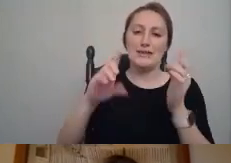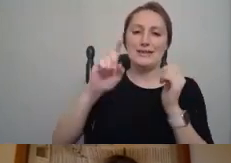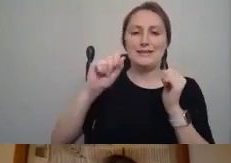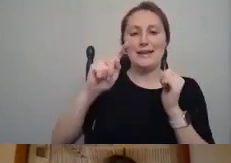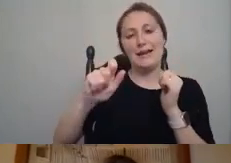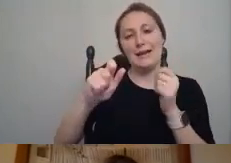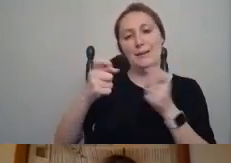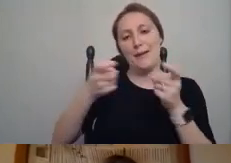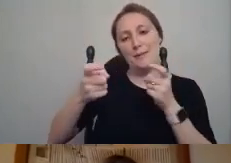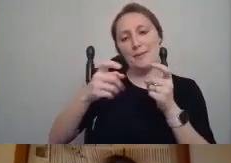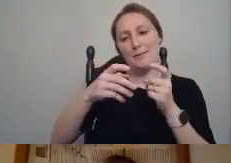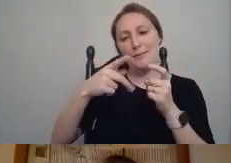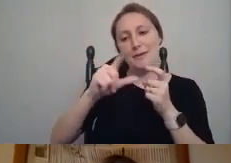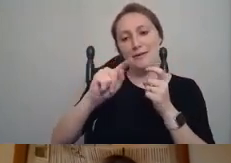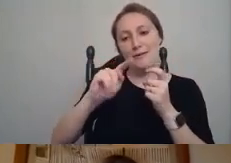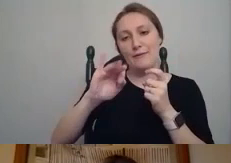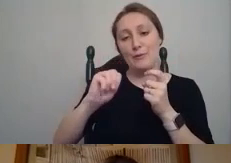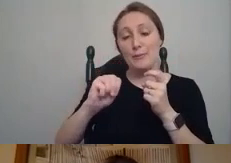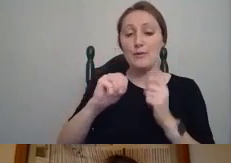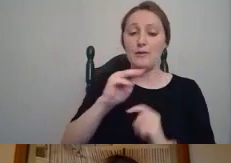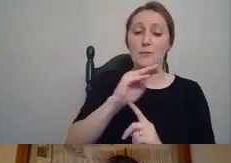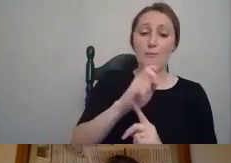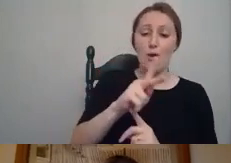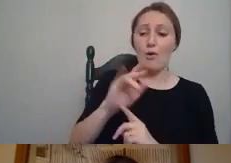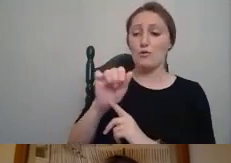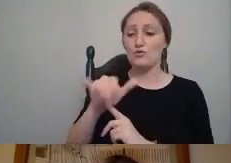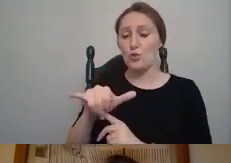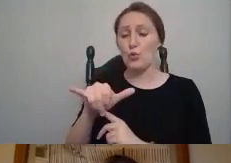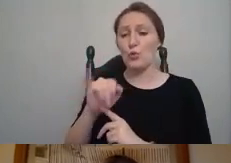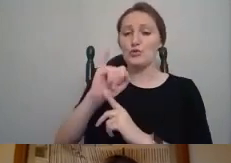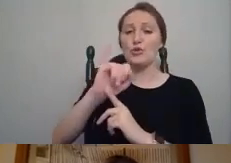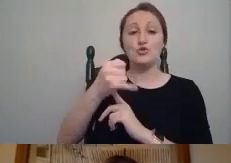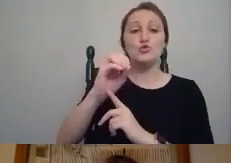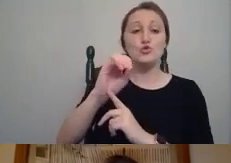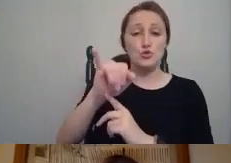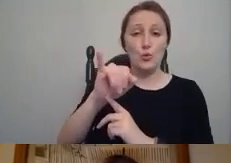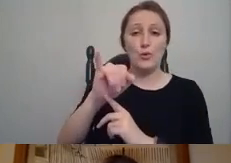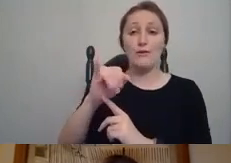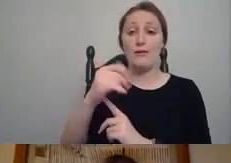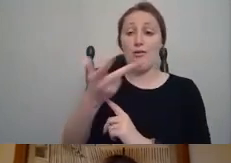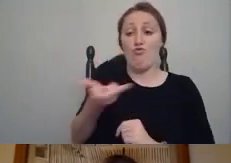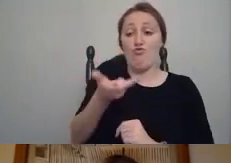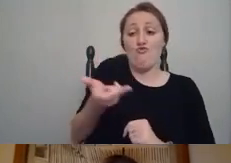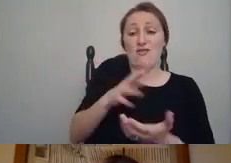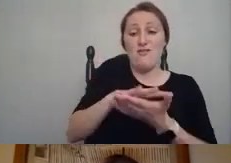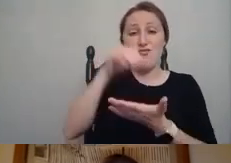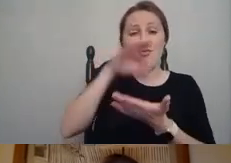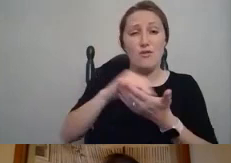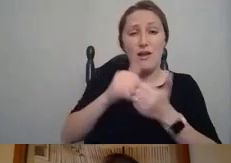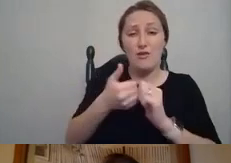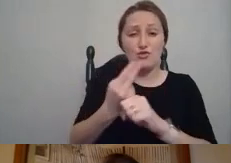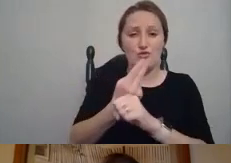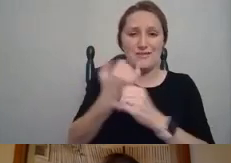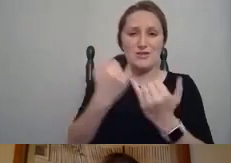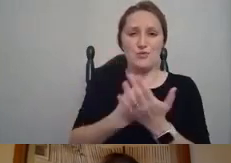platform that Mark, Joy, and I learned how to use this week minimally. We got a 30-minute webinar,